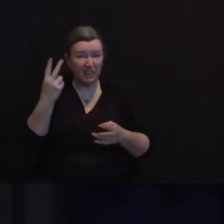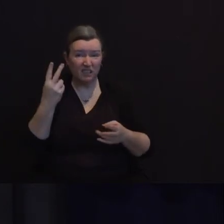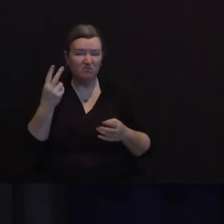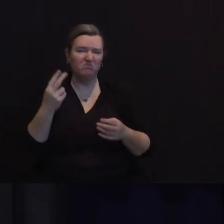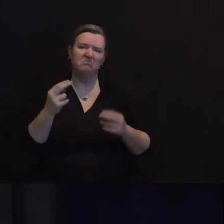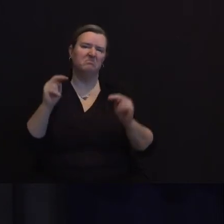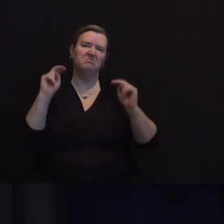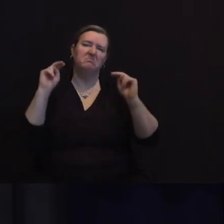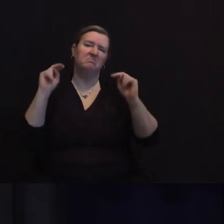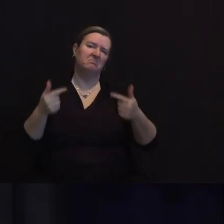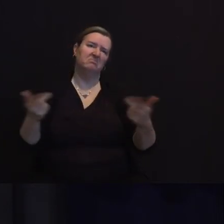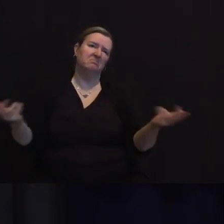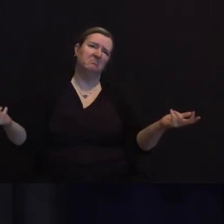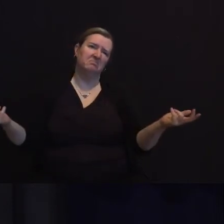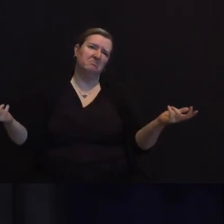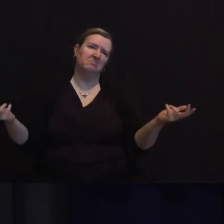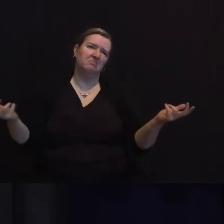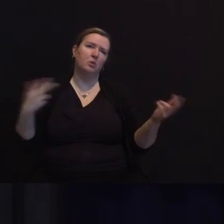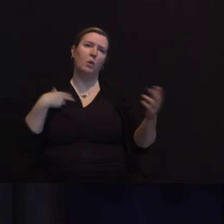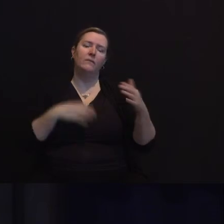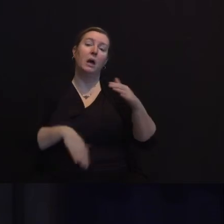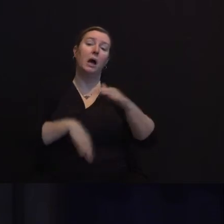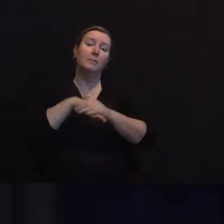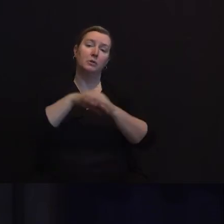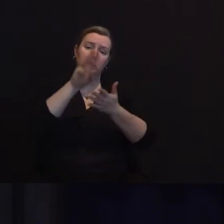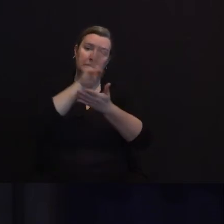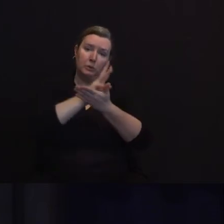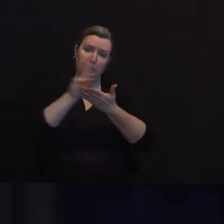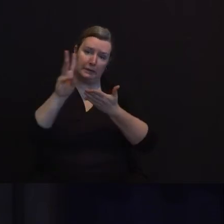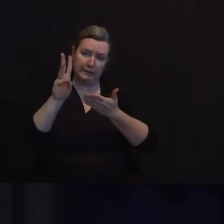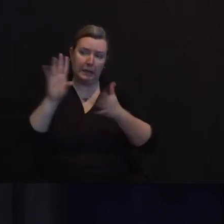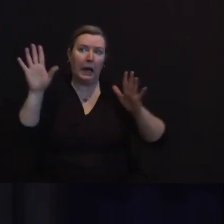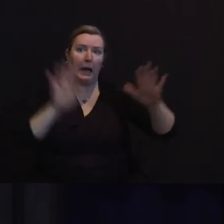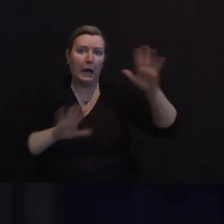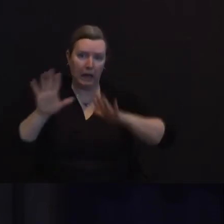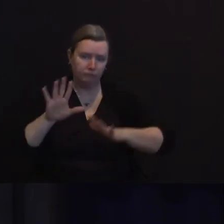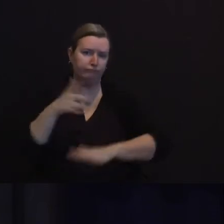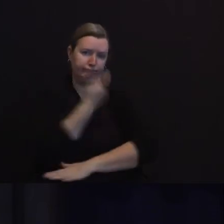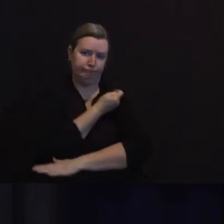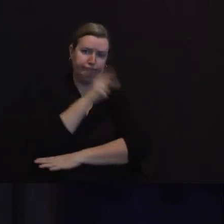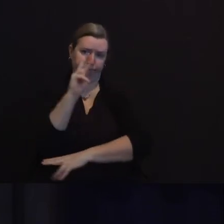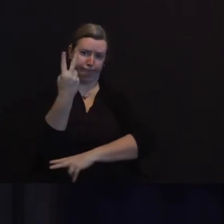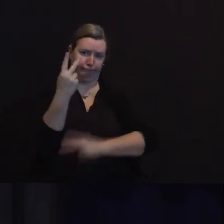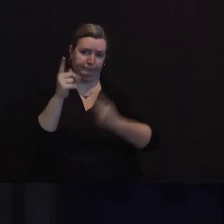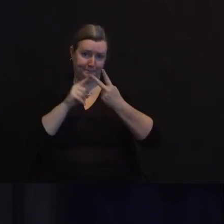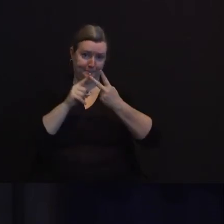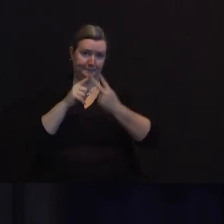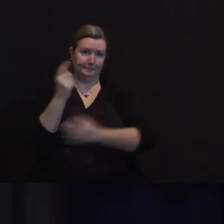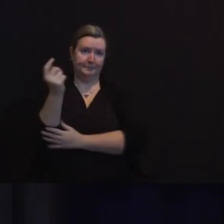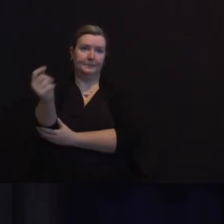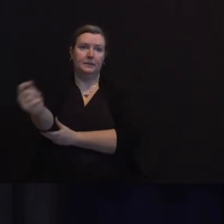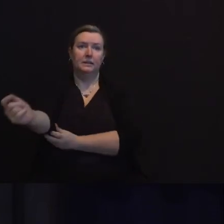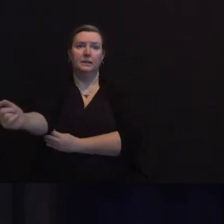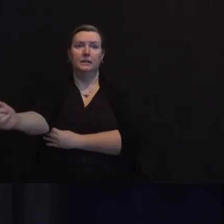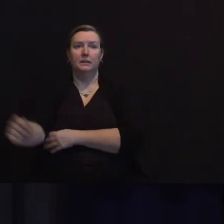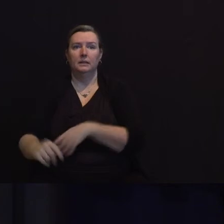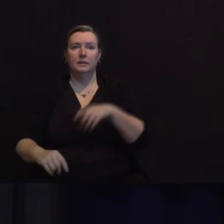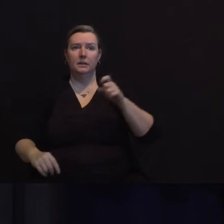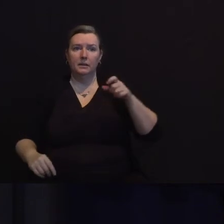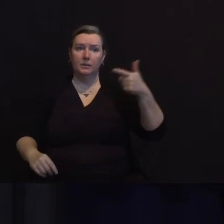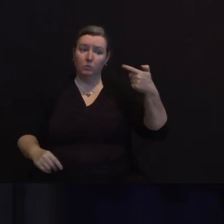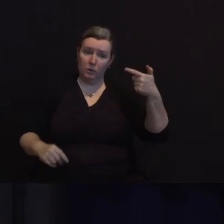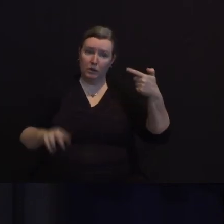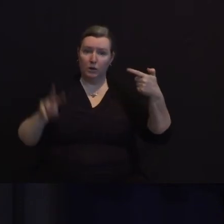dose. So we don't want anyone to panic if it's not exactly at the 21-day or 28-day